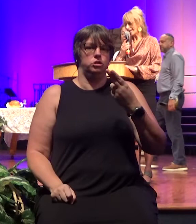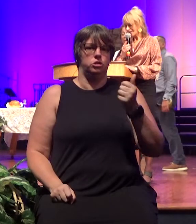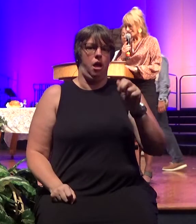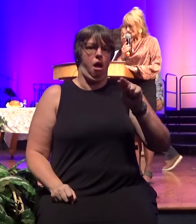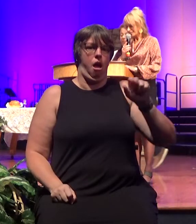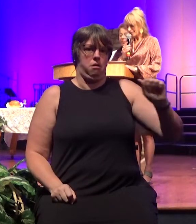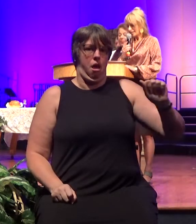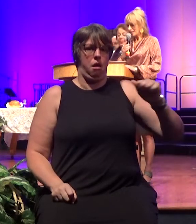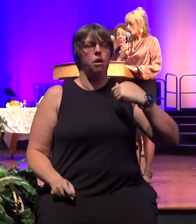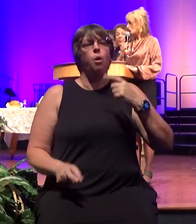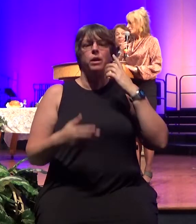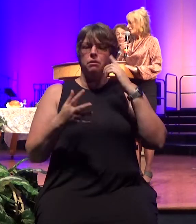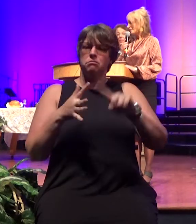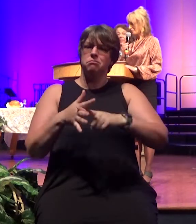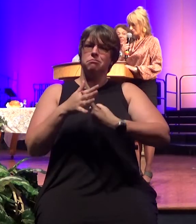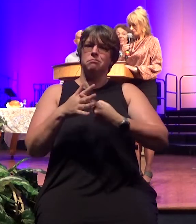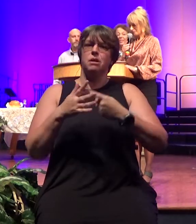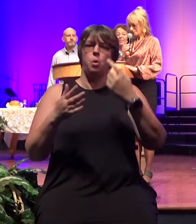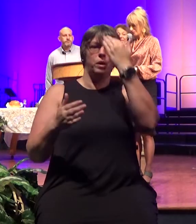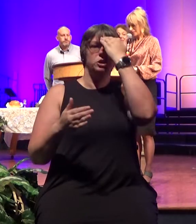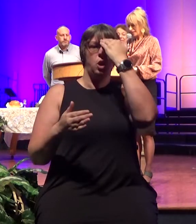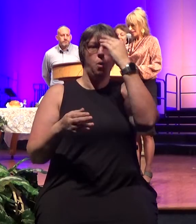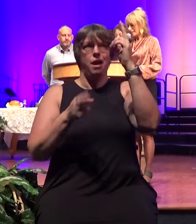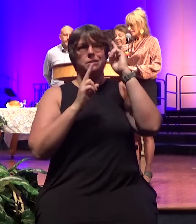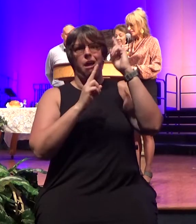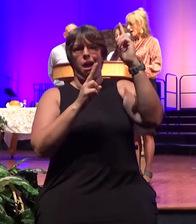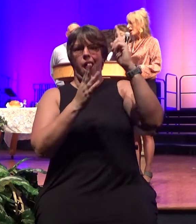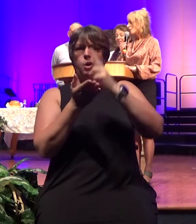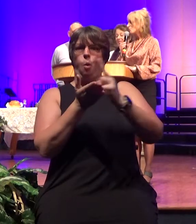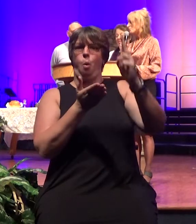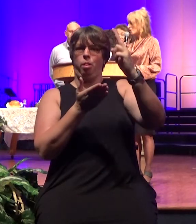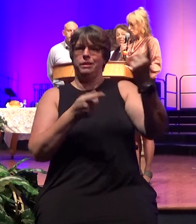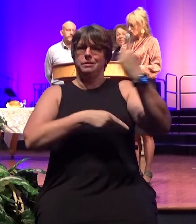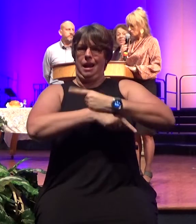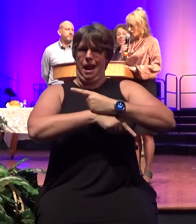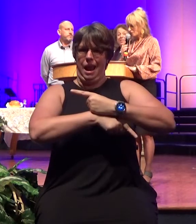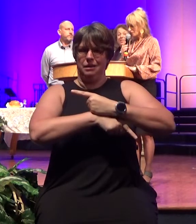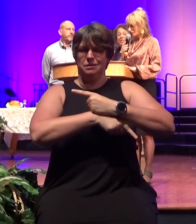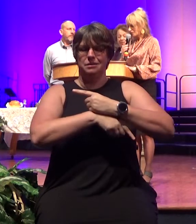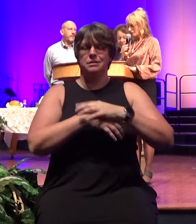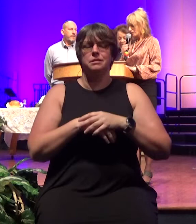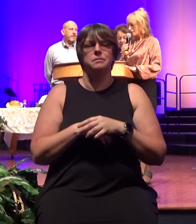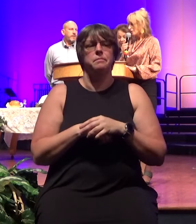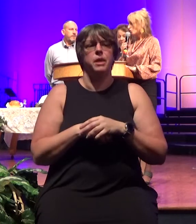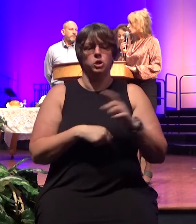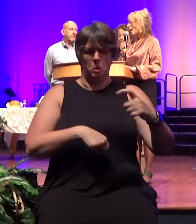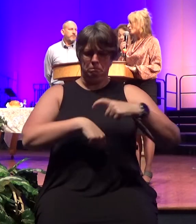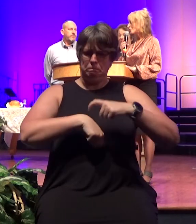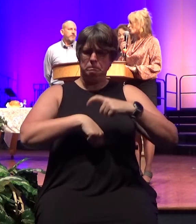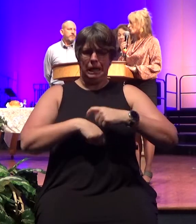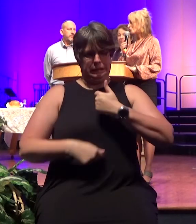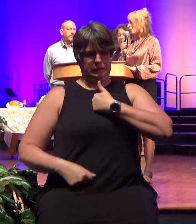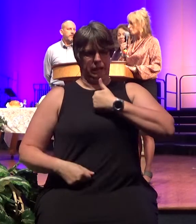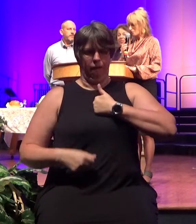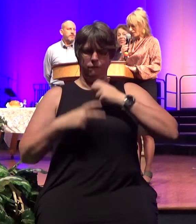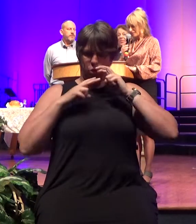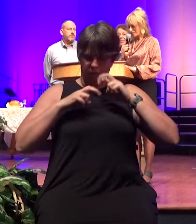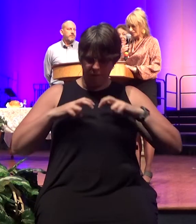in Judaism. And it is a time of self-reflection, gratitude for our